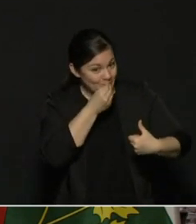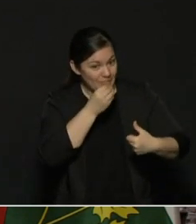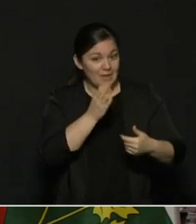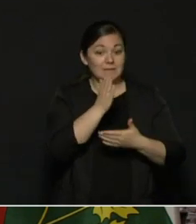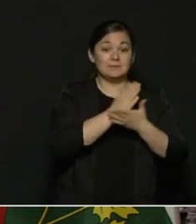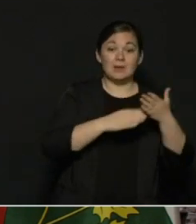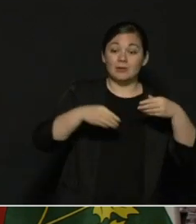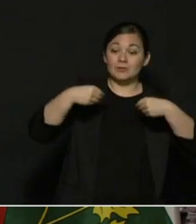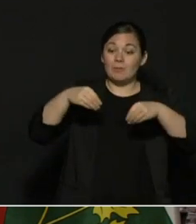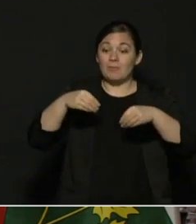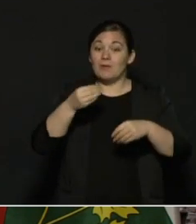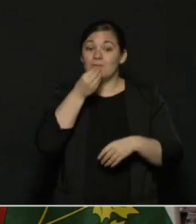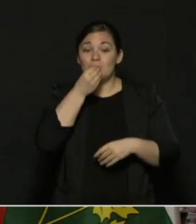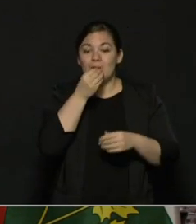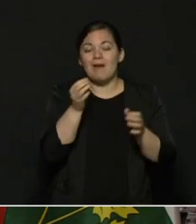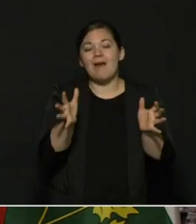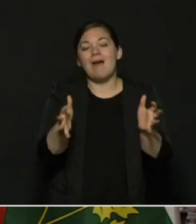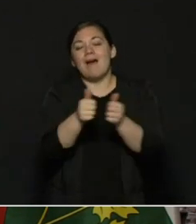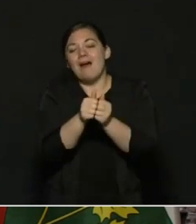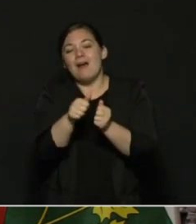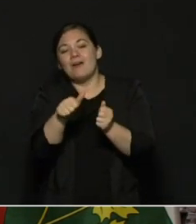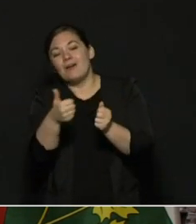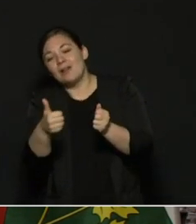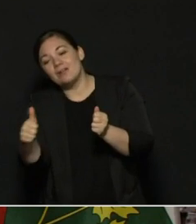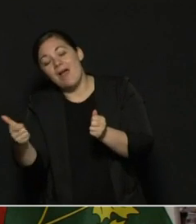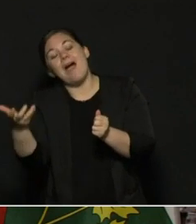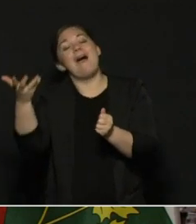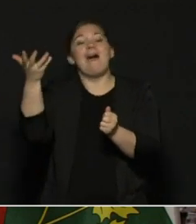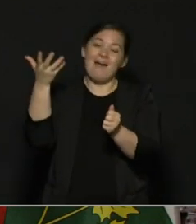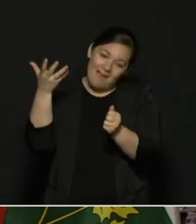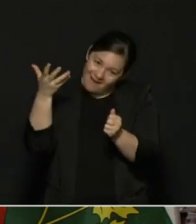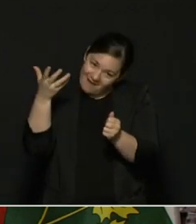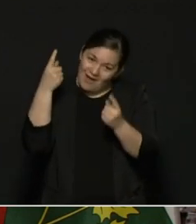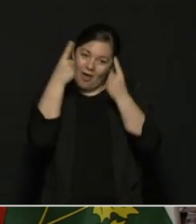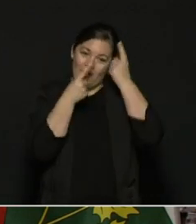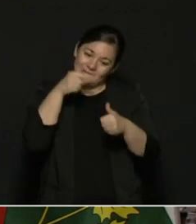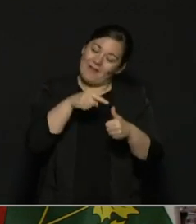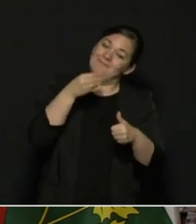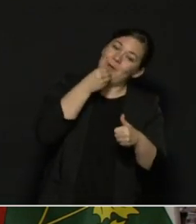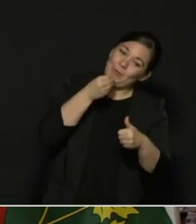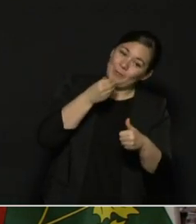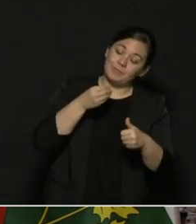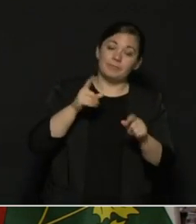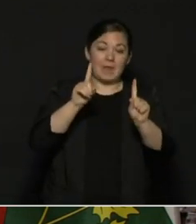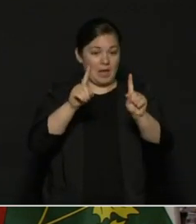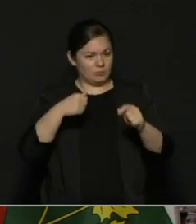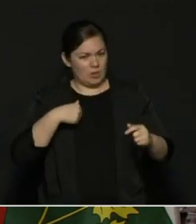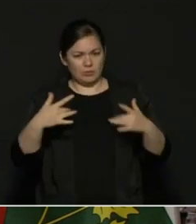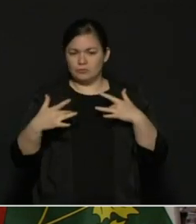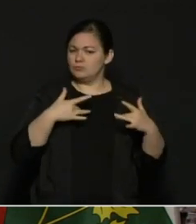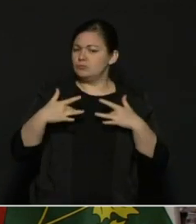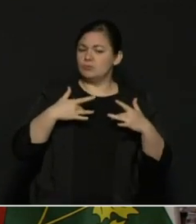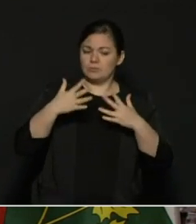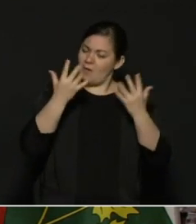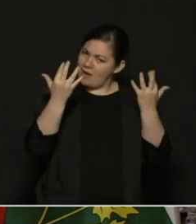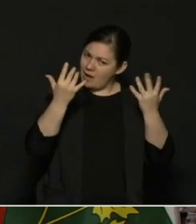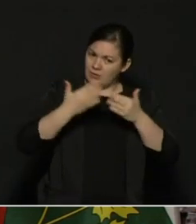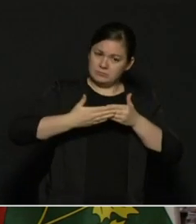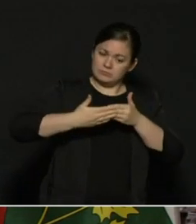other essentials, I guess, could be included in there. And I know the government is very concerned in saying, on a go-forward basis, how do